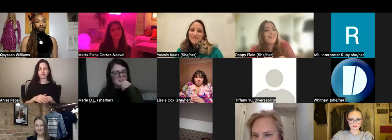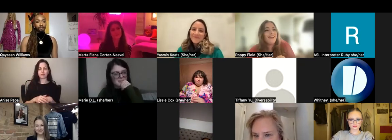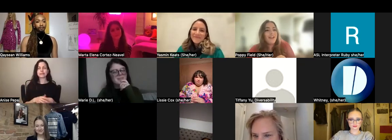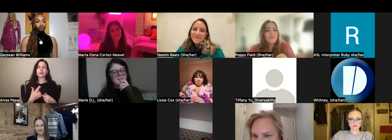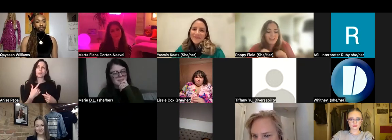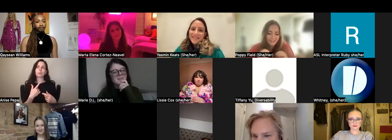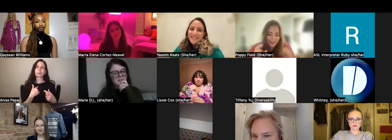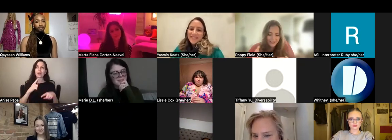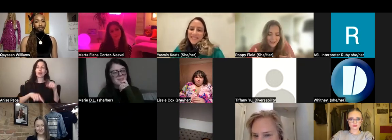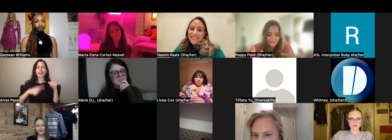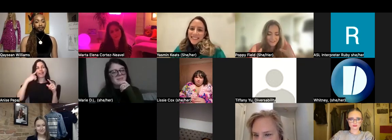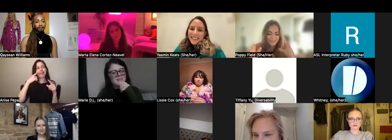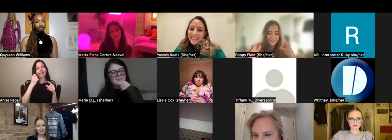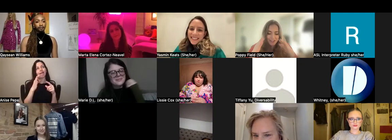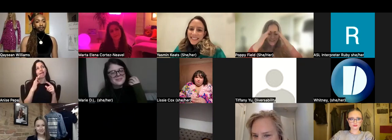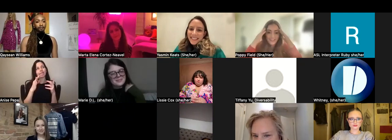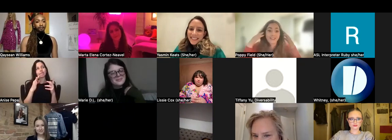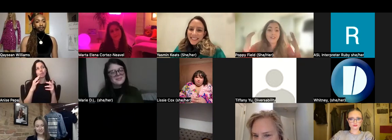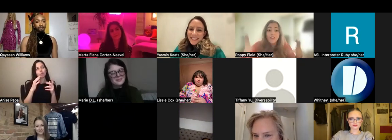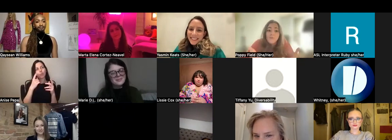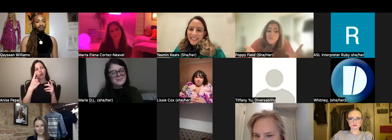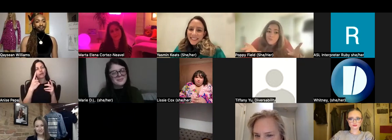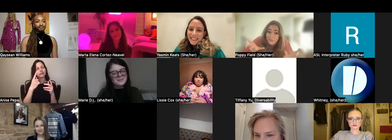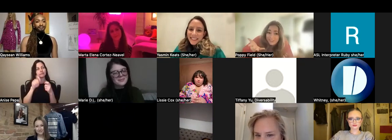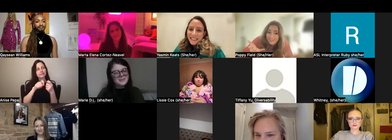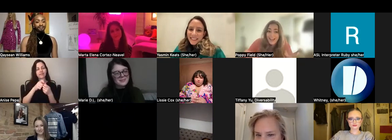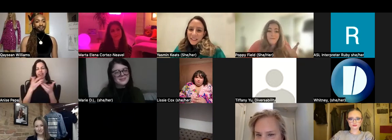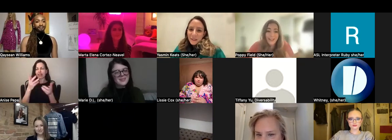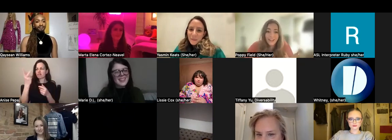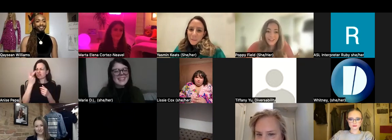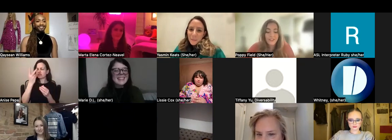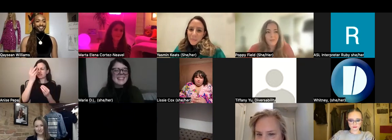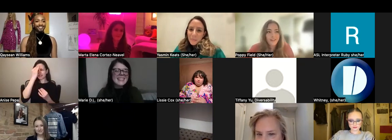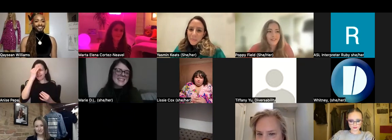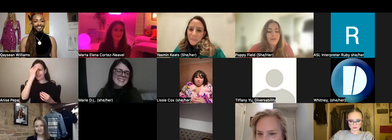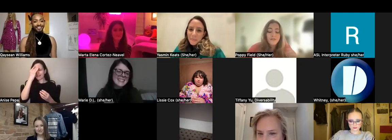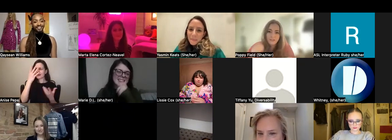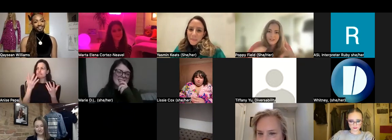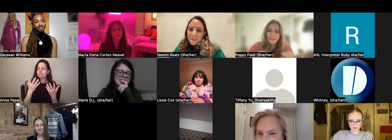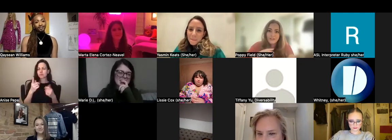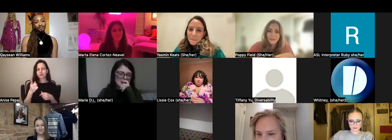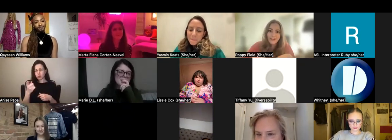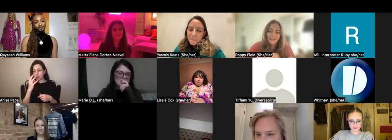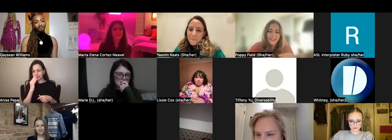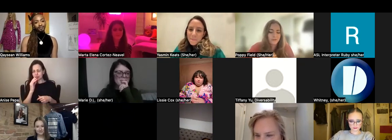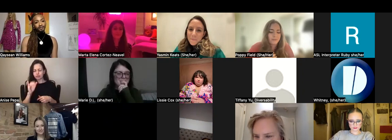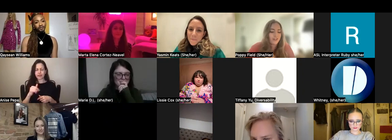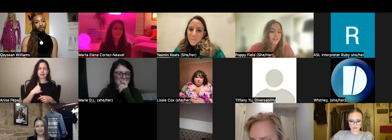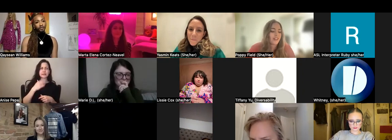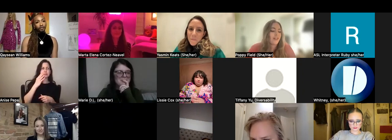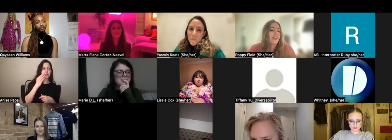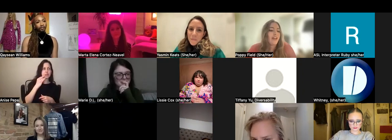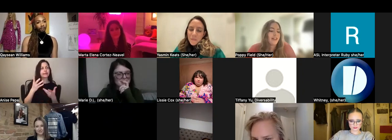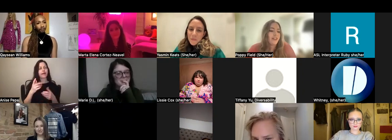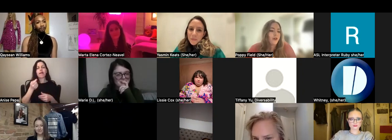instance. And we really sat there for like 5-10 minutes, like, have we actually experienced that? We've experienced little bits, like Yasmin